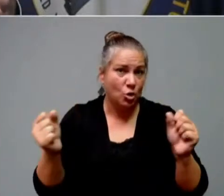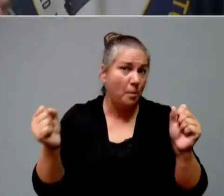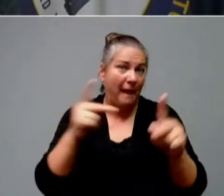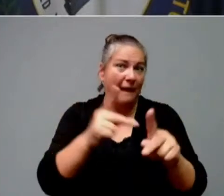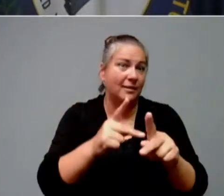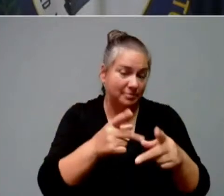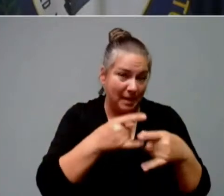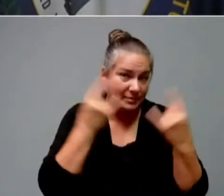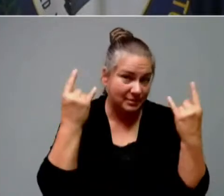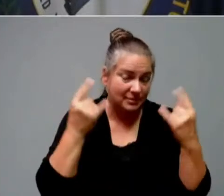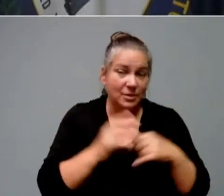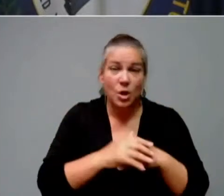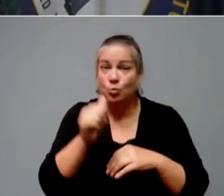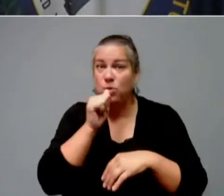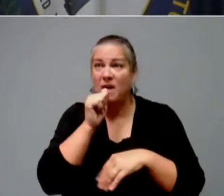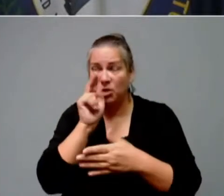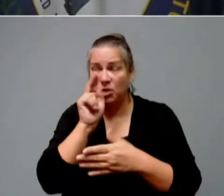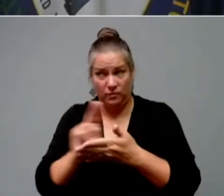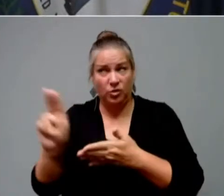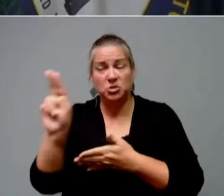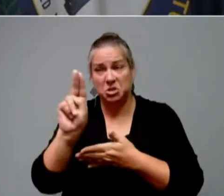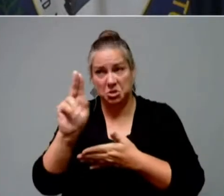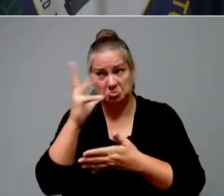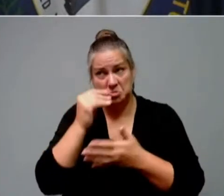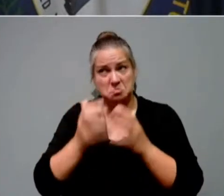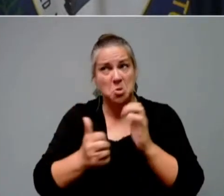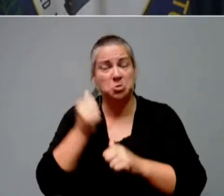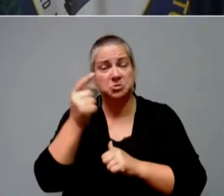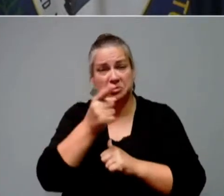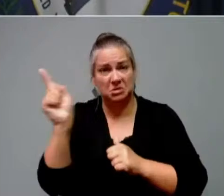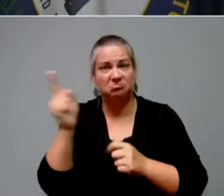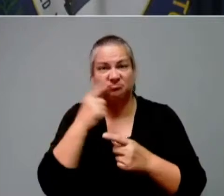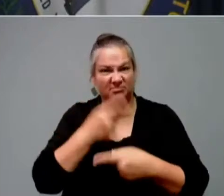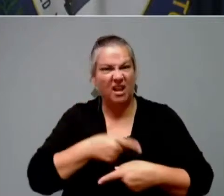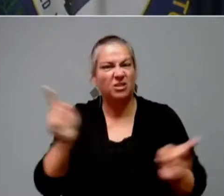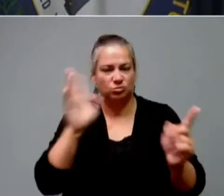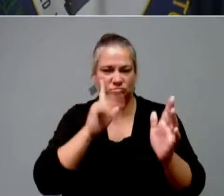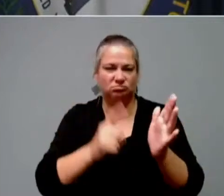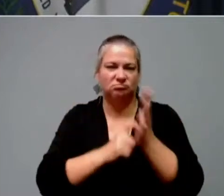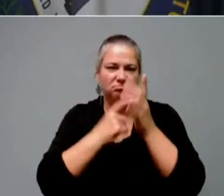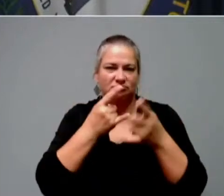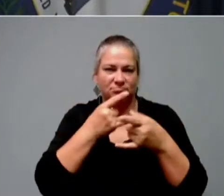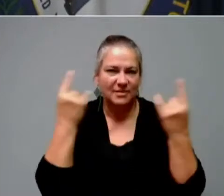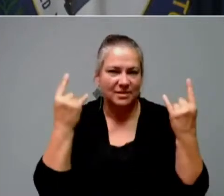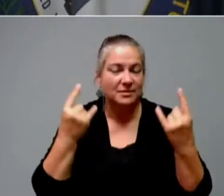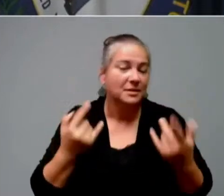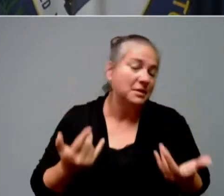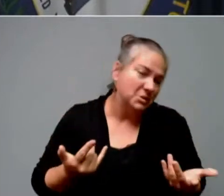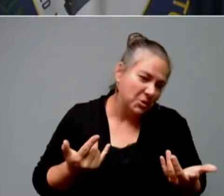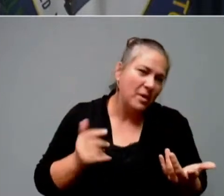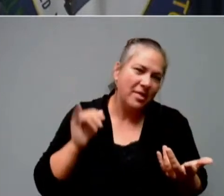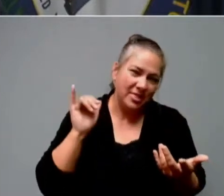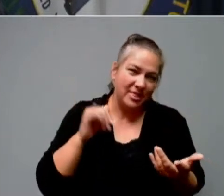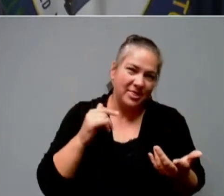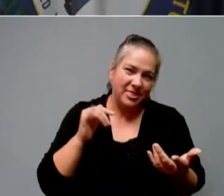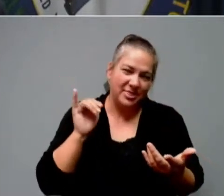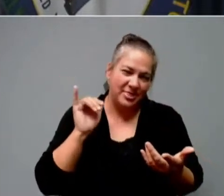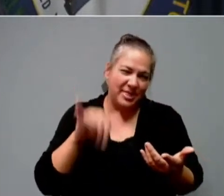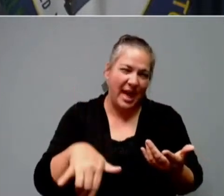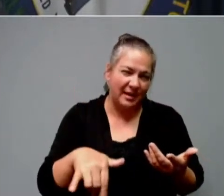universities that I've seen have announced that they're going to require masks. So those are the two things right now: the